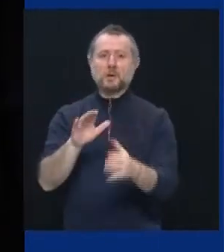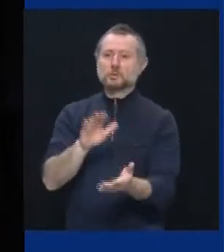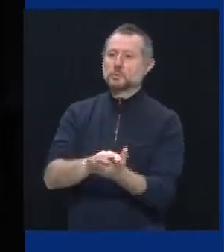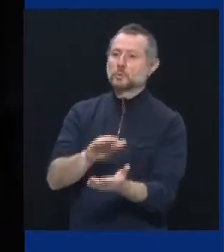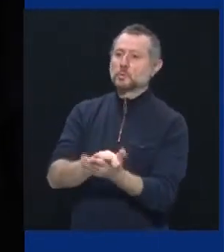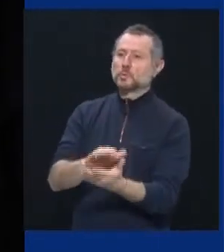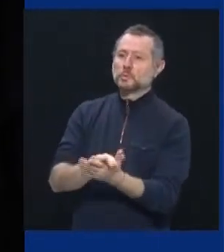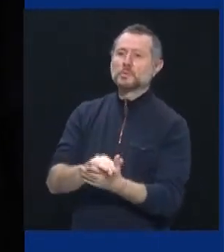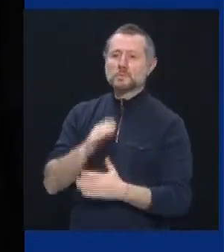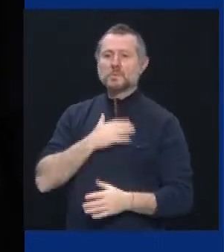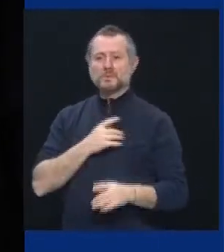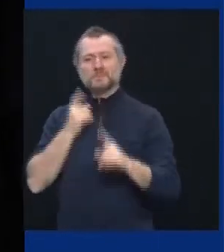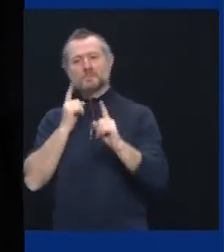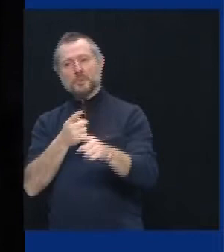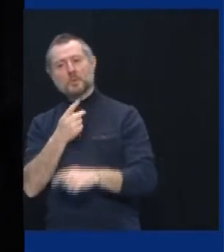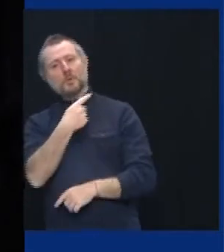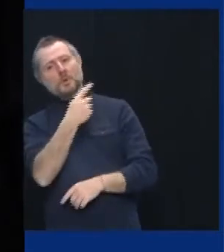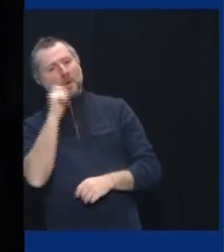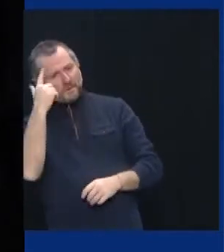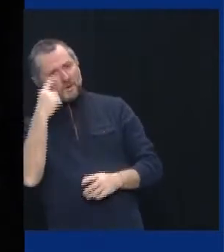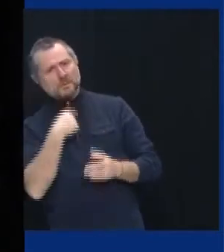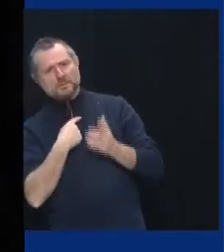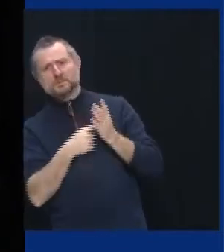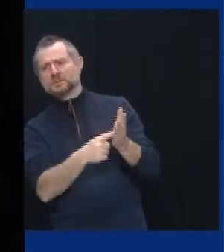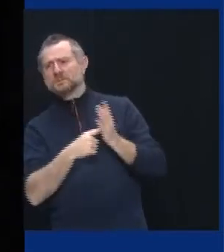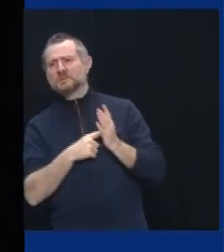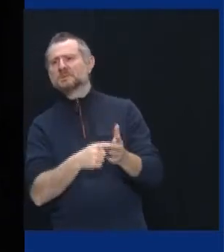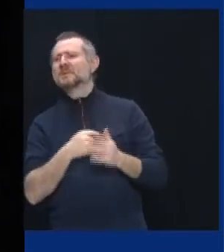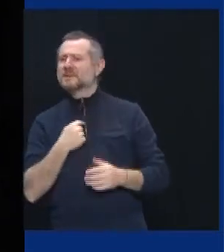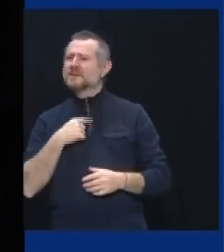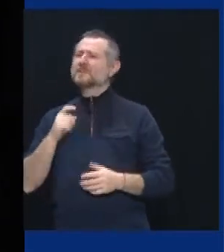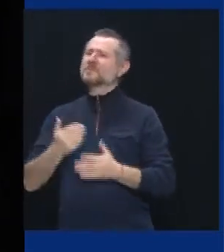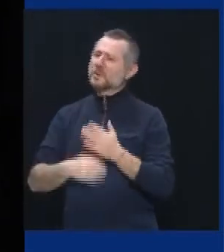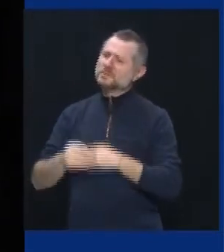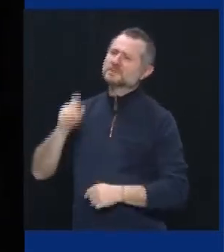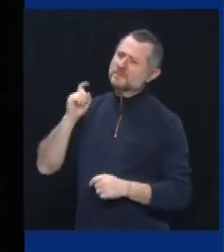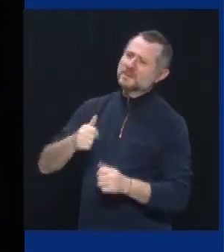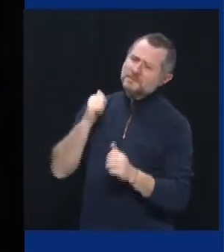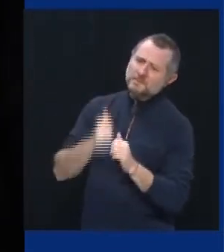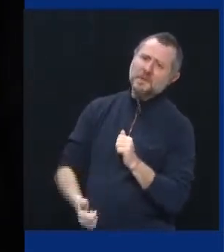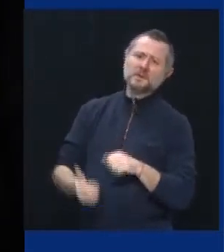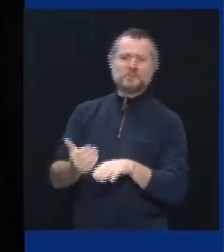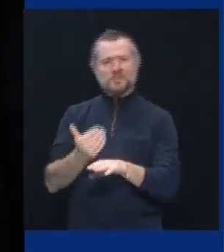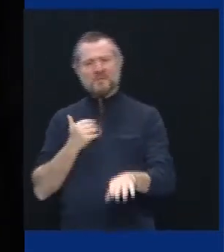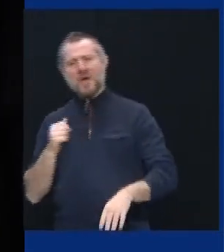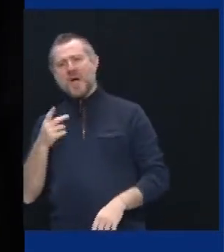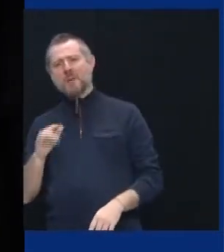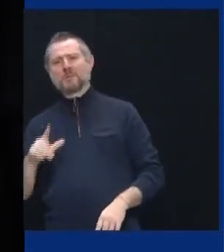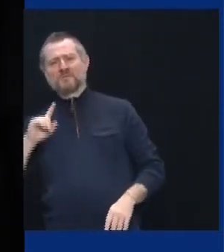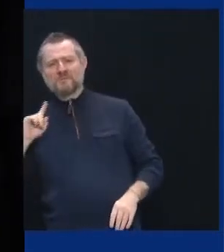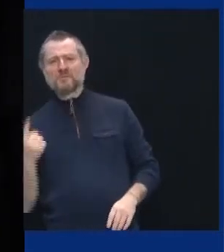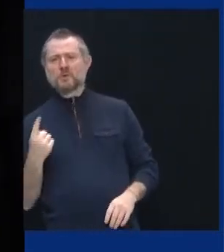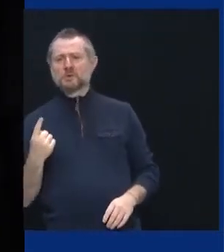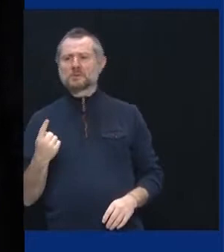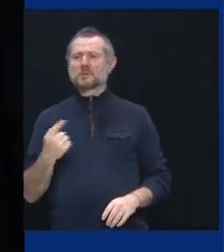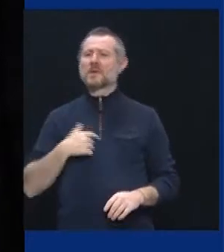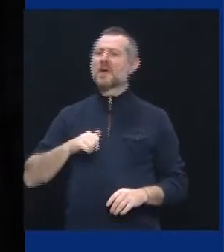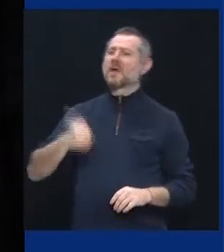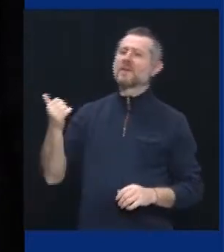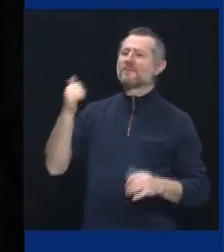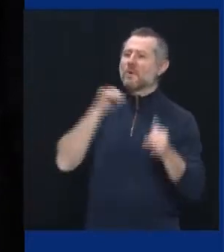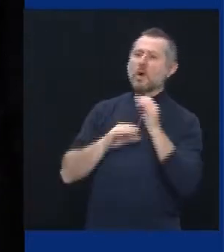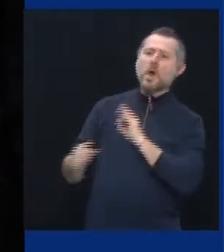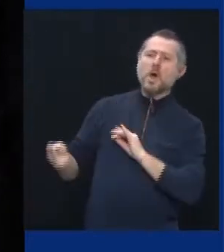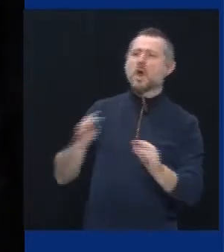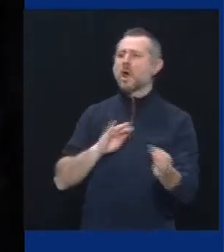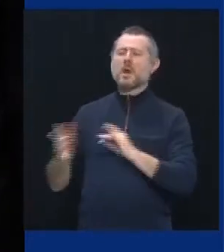now, me and the governor. Me and the governor is talking about getting the budget passed by April 1st. No other nonsense, and get this vaccine out